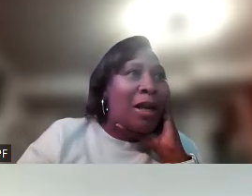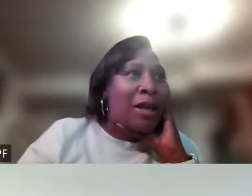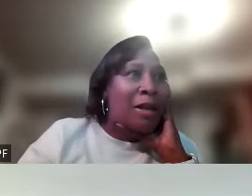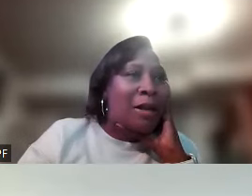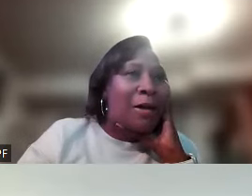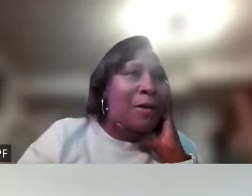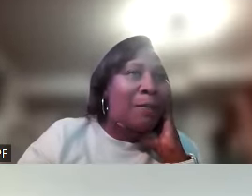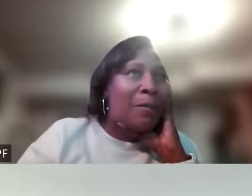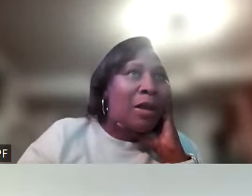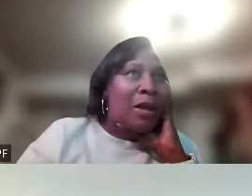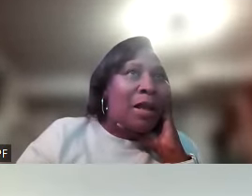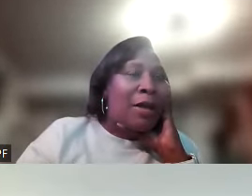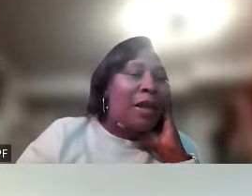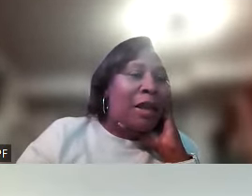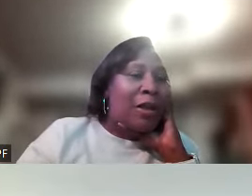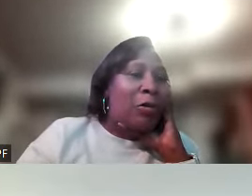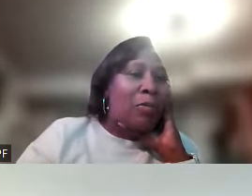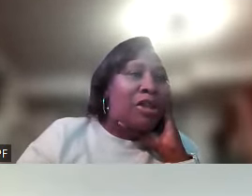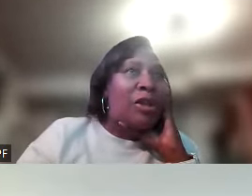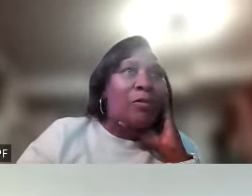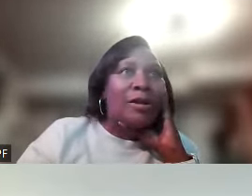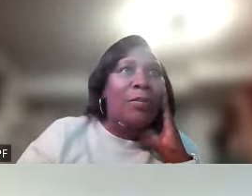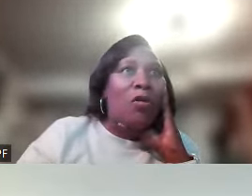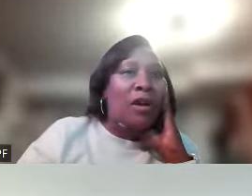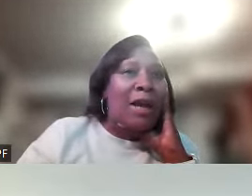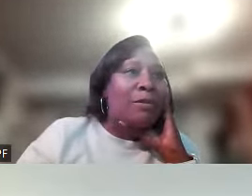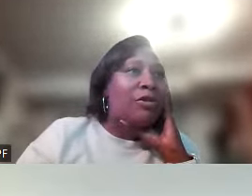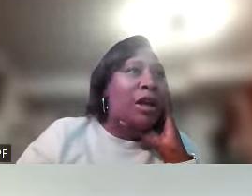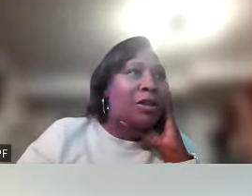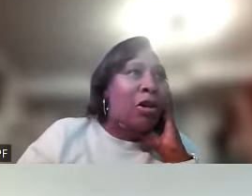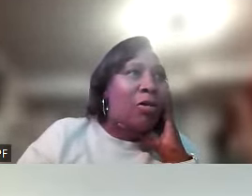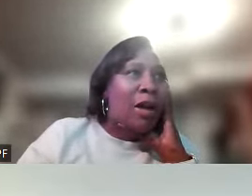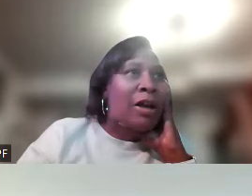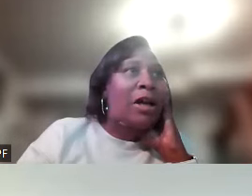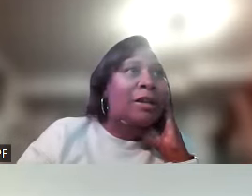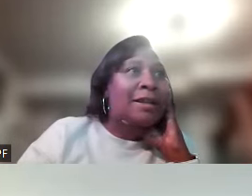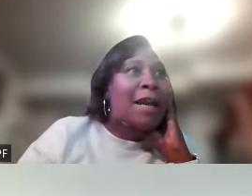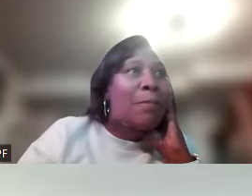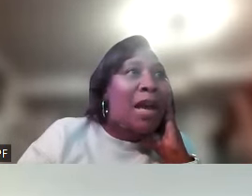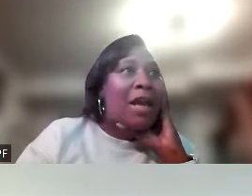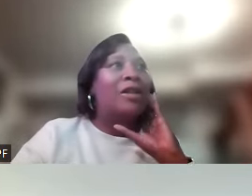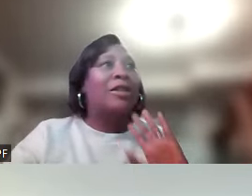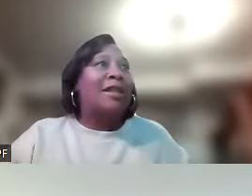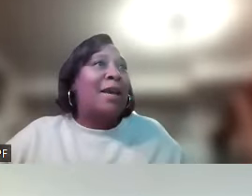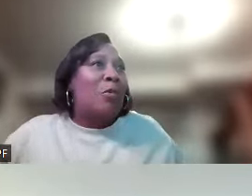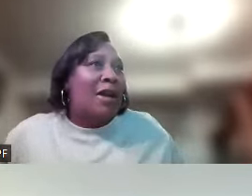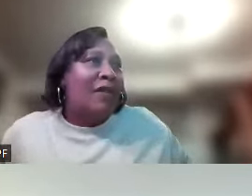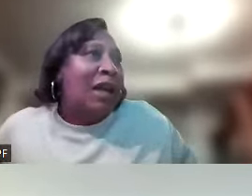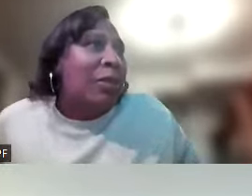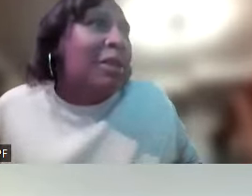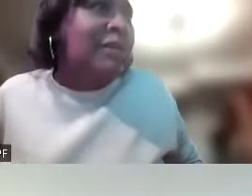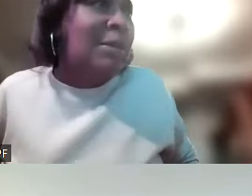been great. I think like Lauren mentioned, there were some overlaps. So you guys are all kind of on the same page, the